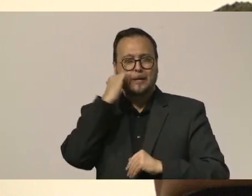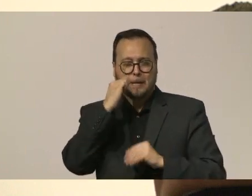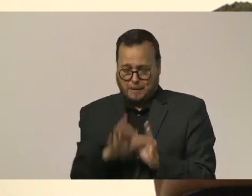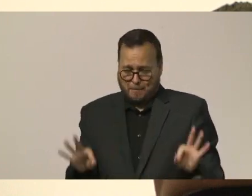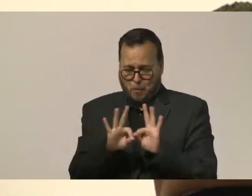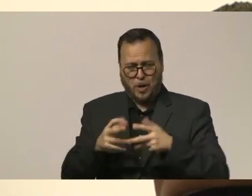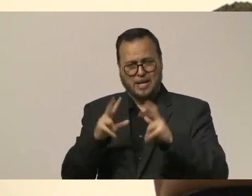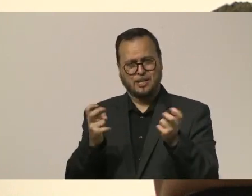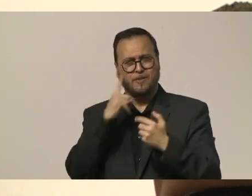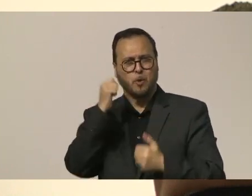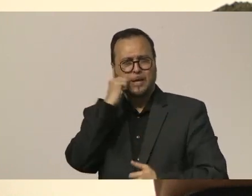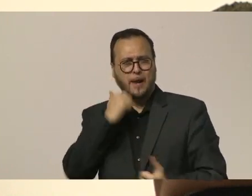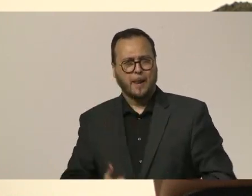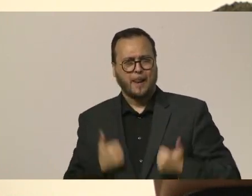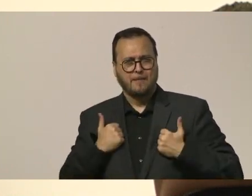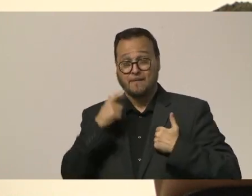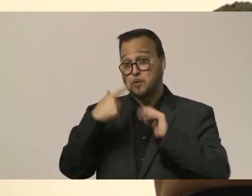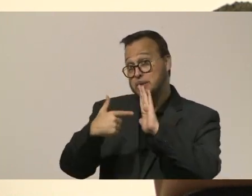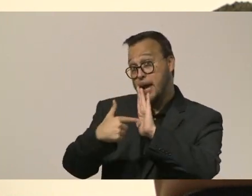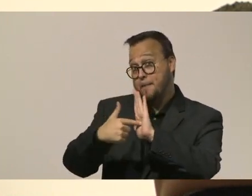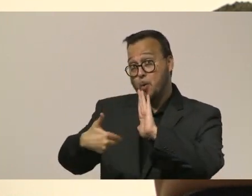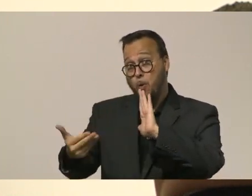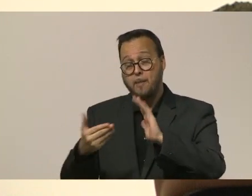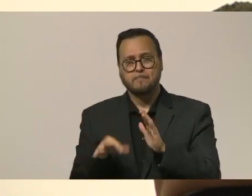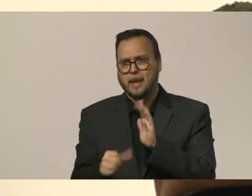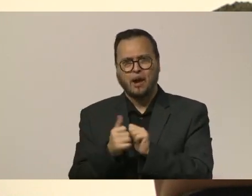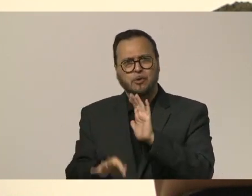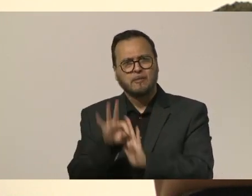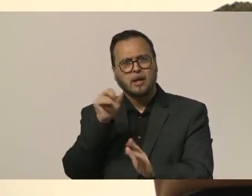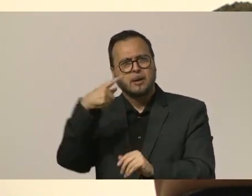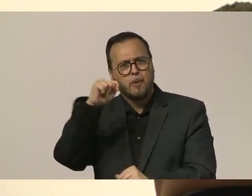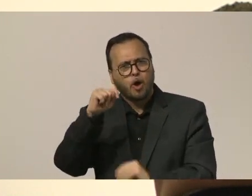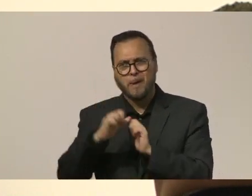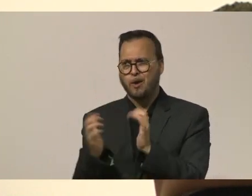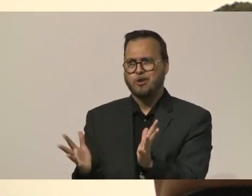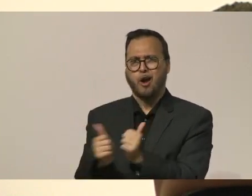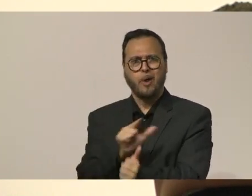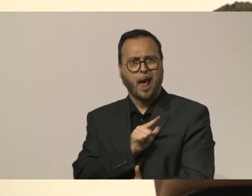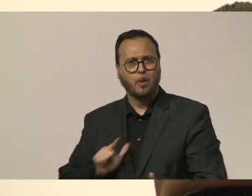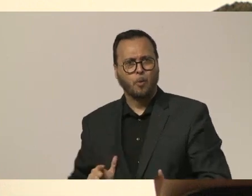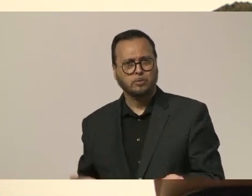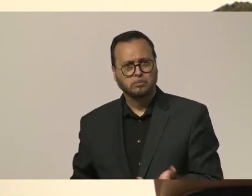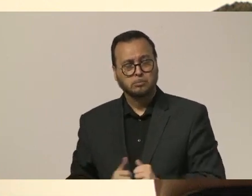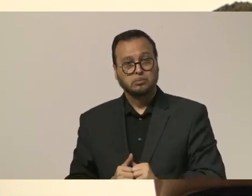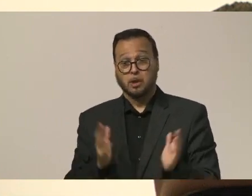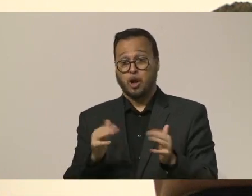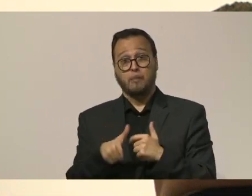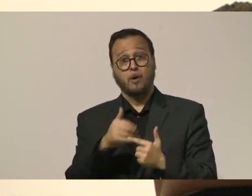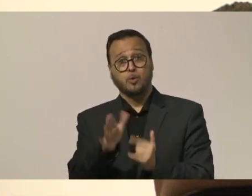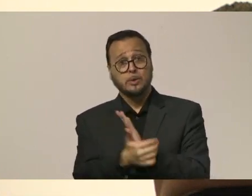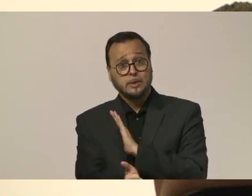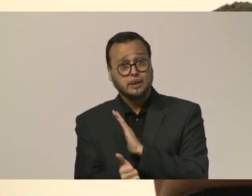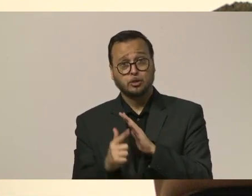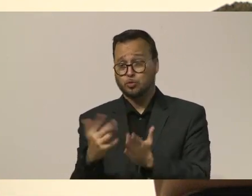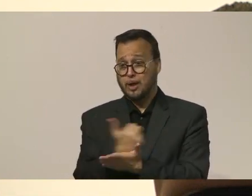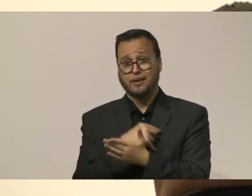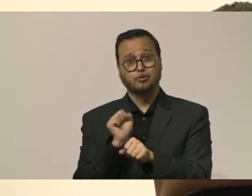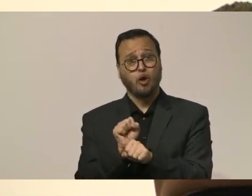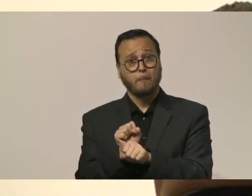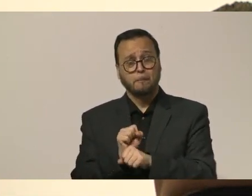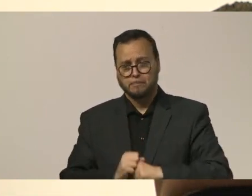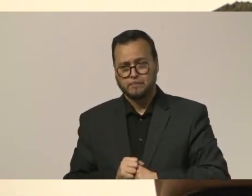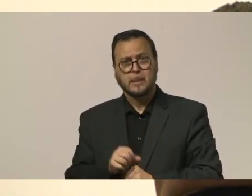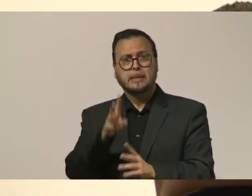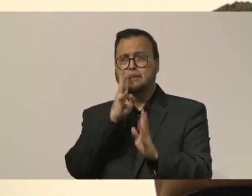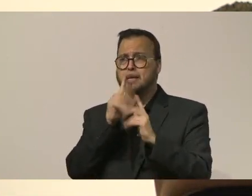living, including, for example, finding an apartment and talking to a landlord, talking about your skills and getting a job,